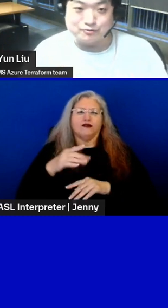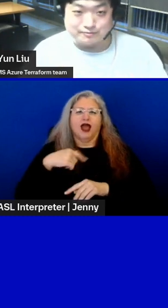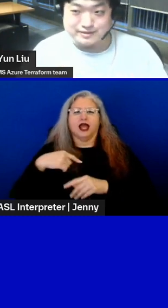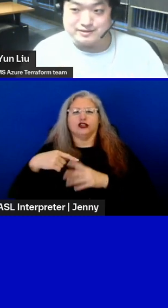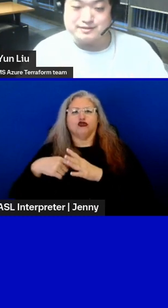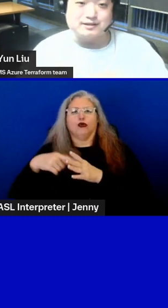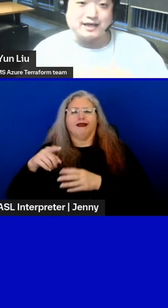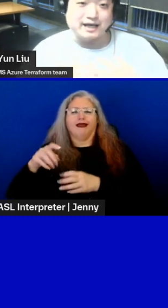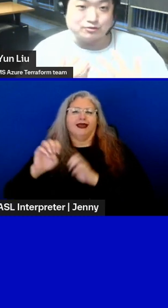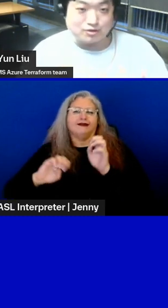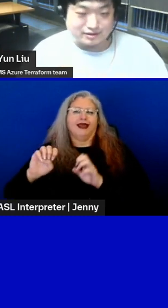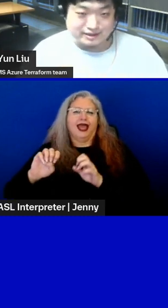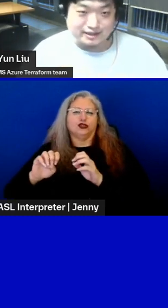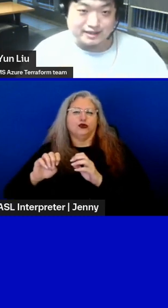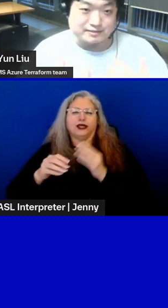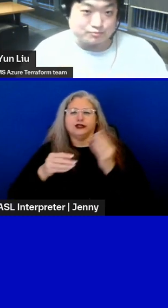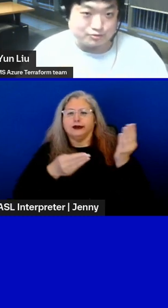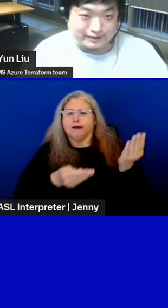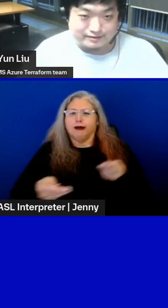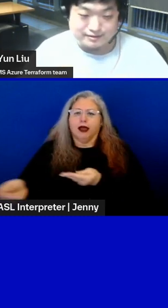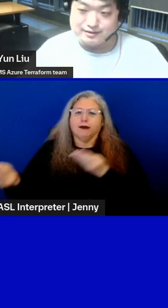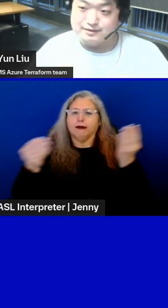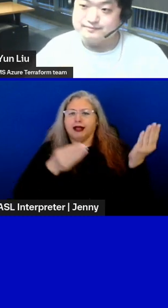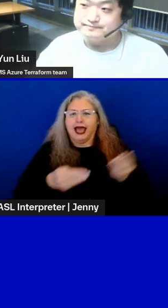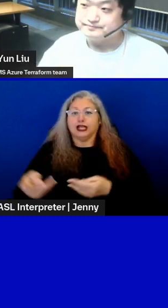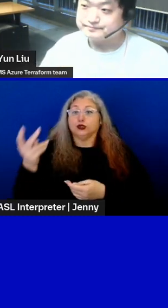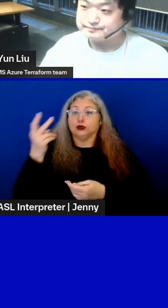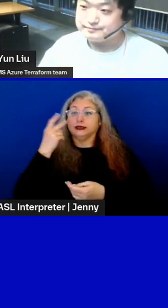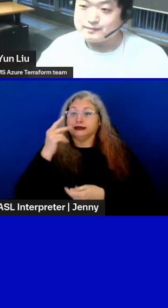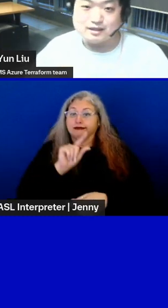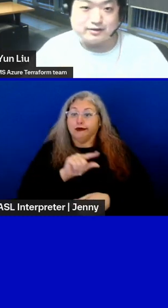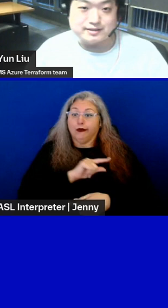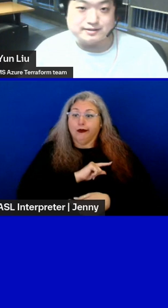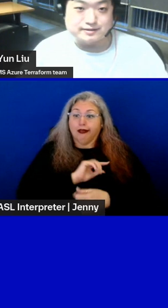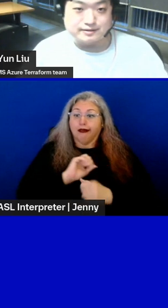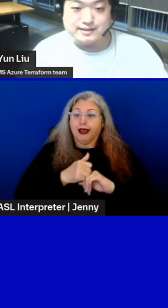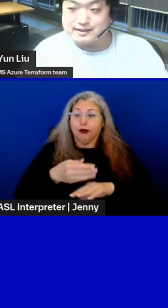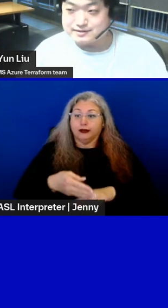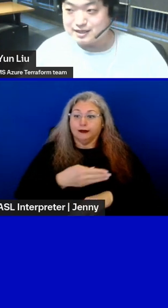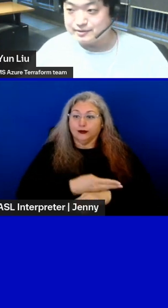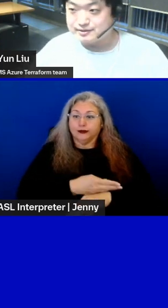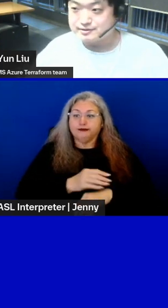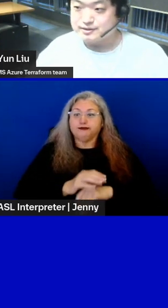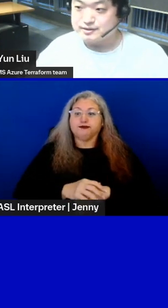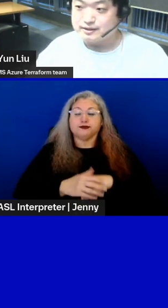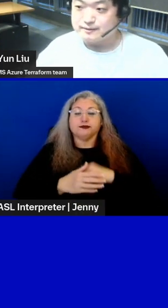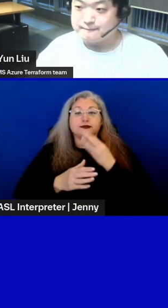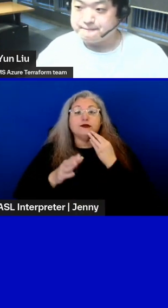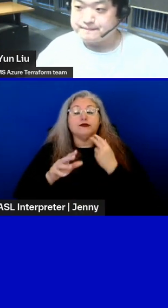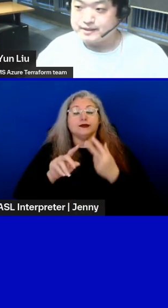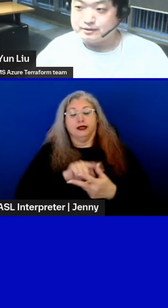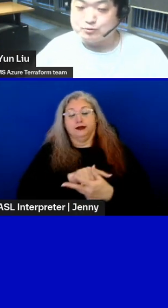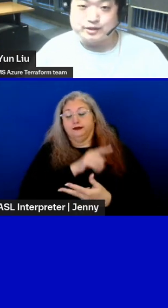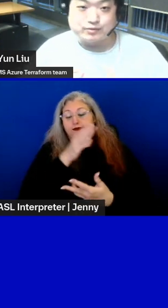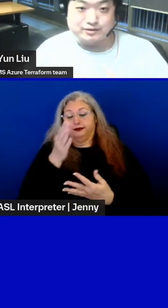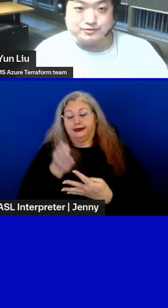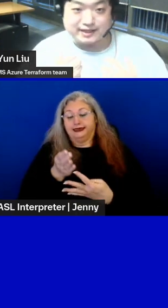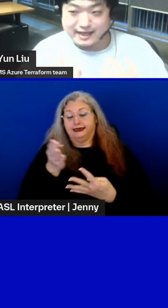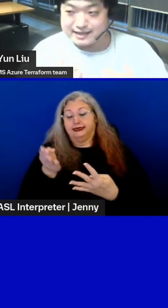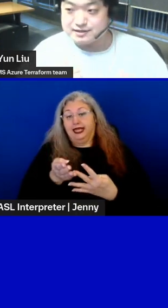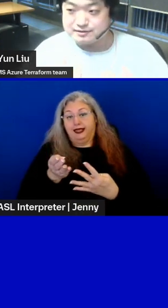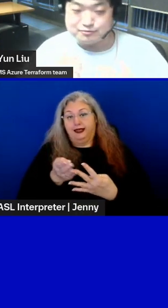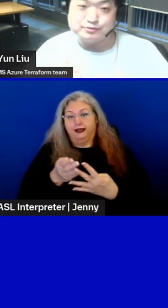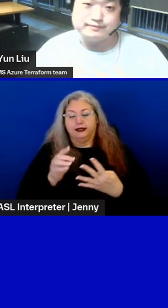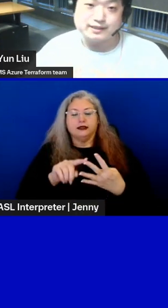the performance and quality is improving. All right, so the second step is we want